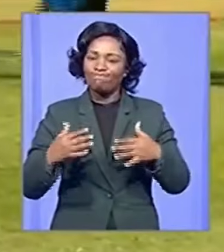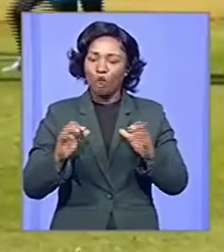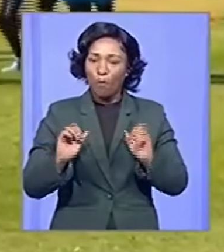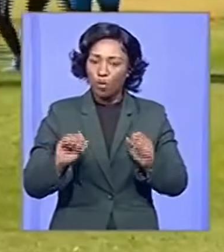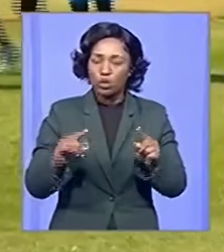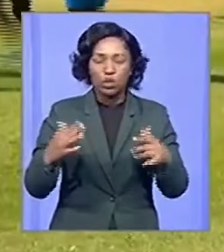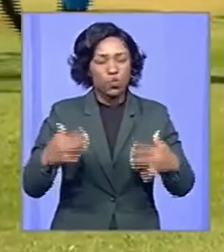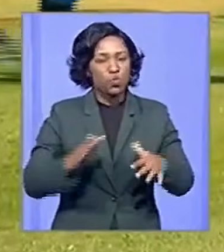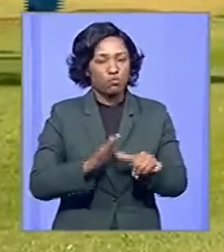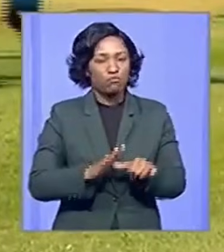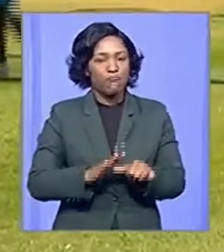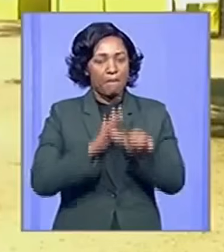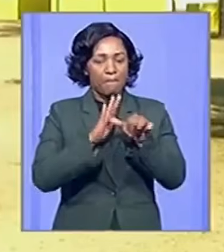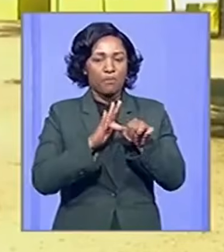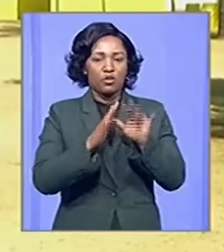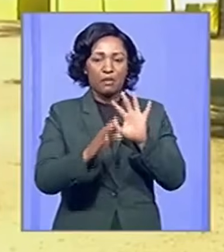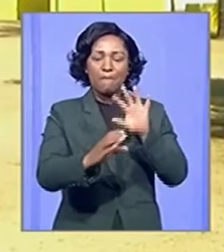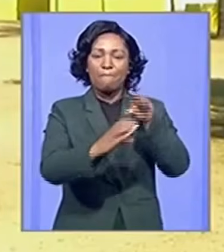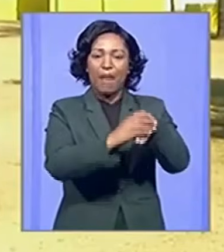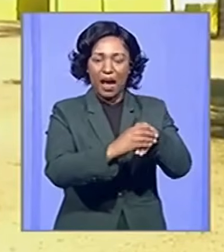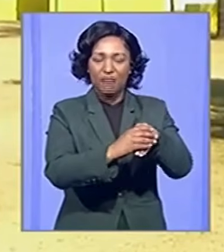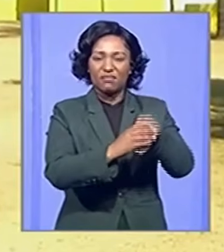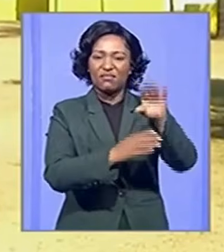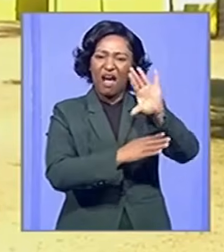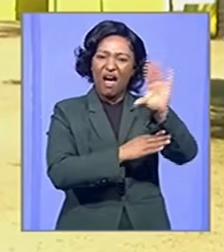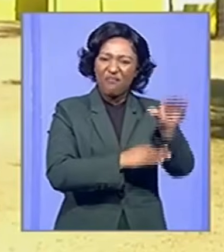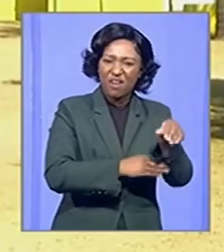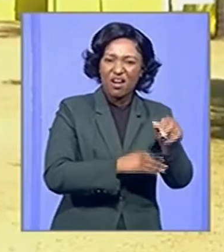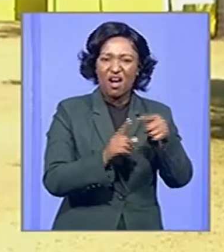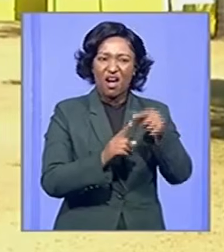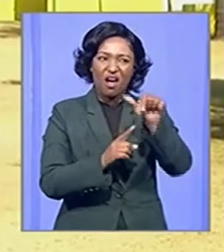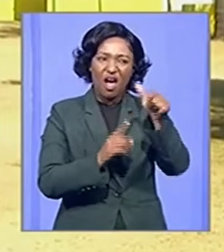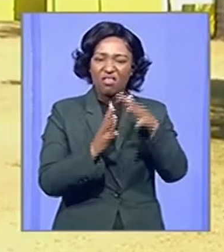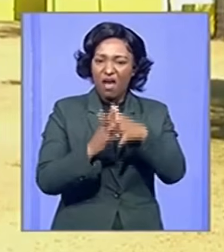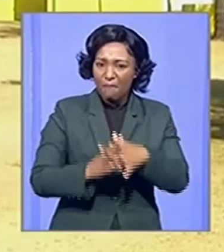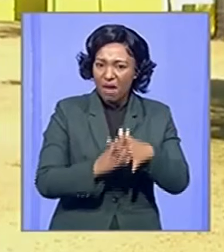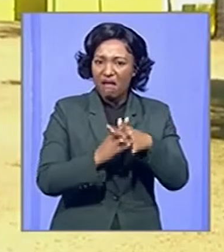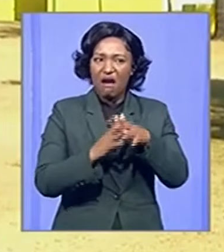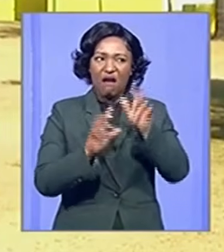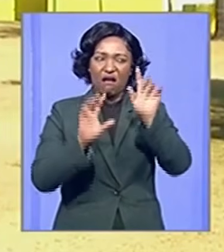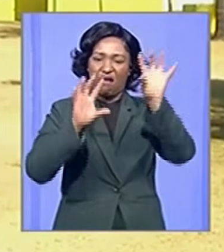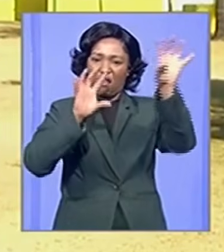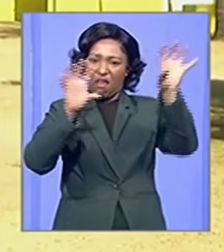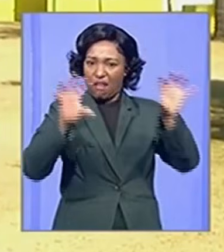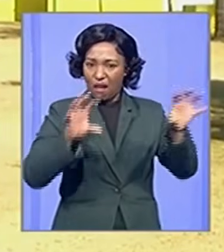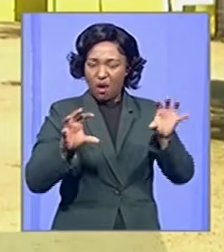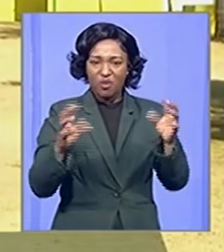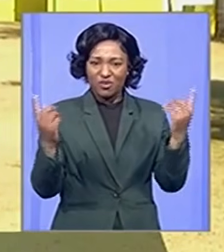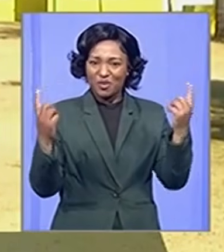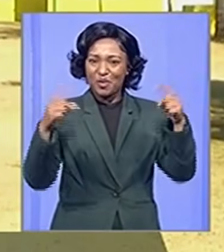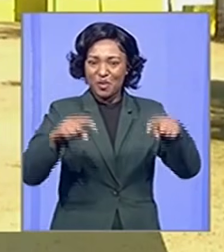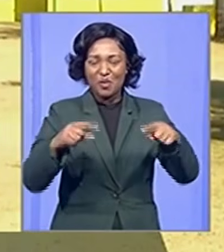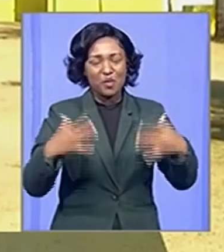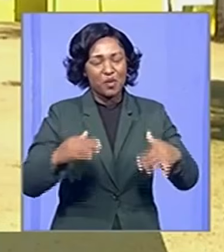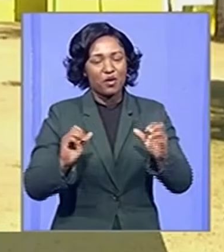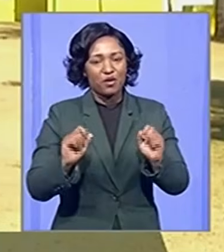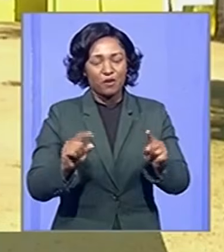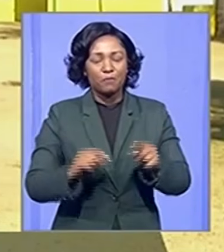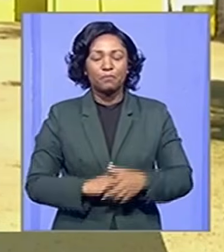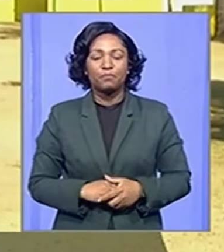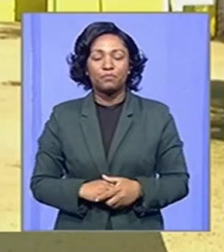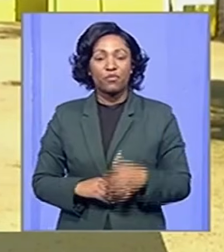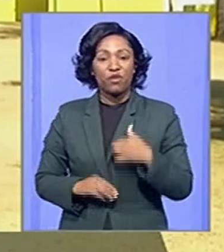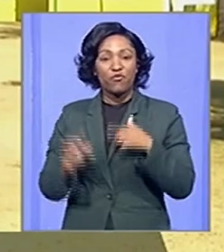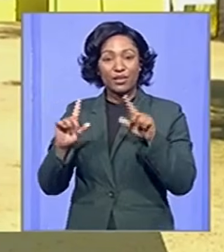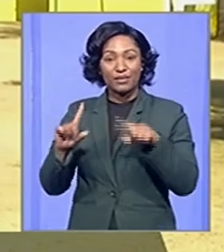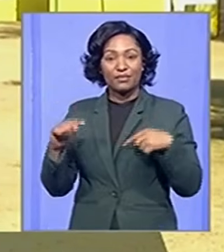tse ding. Firstly, let me just say the tournament in US, it's an opportunity for us as a team to go and see how